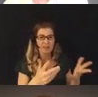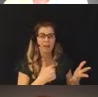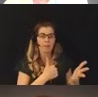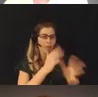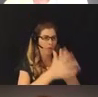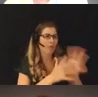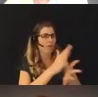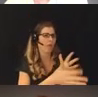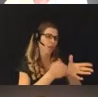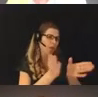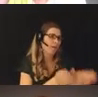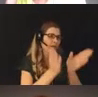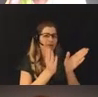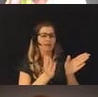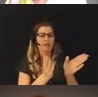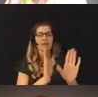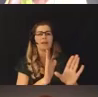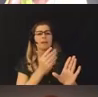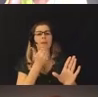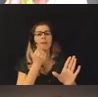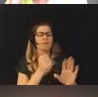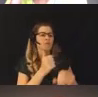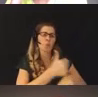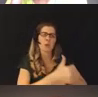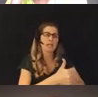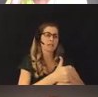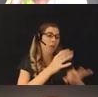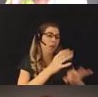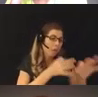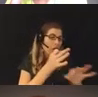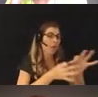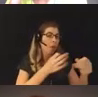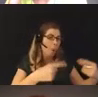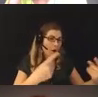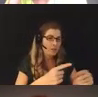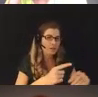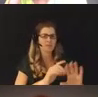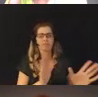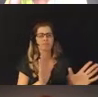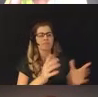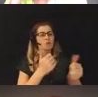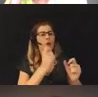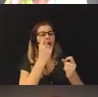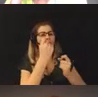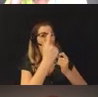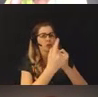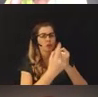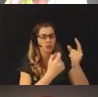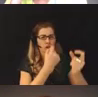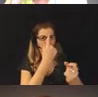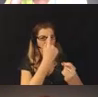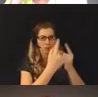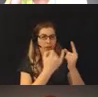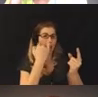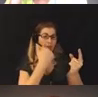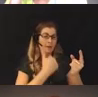argue, right? That's my experience. No blame, no reasoning, no argument, just understanding. If you understand and you show that you